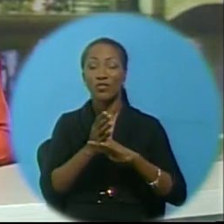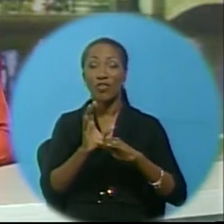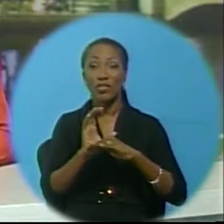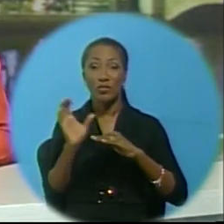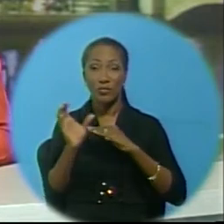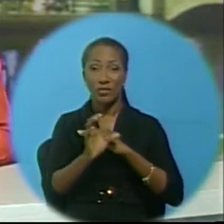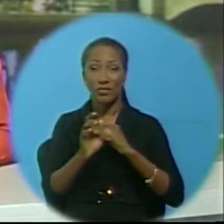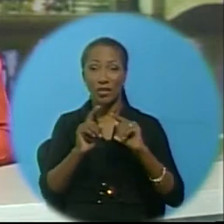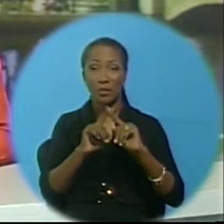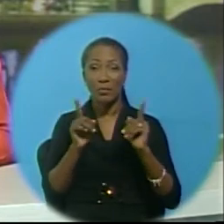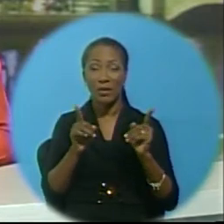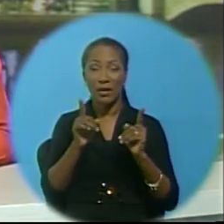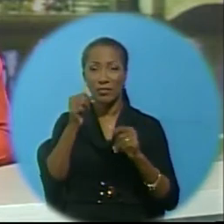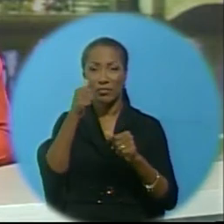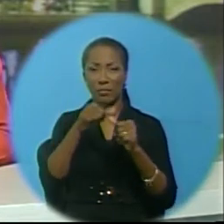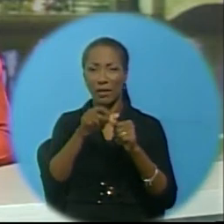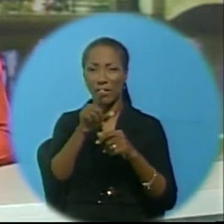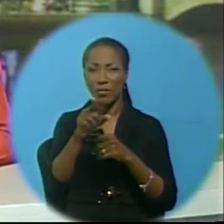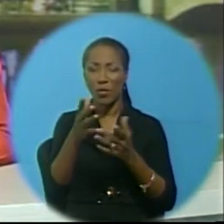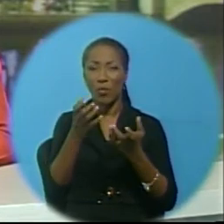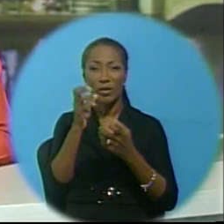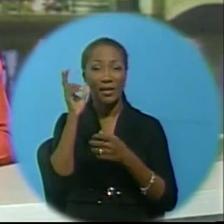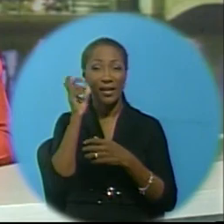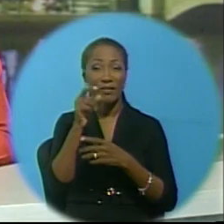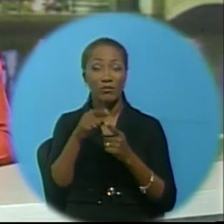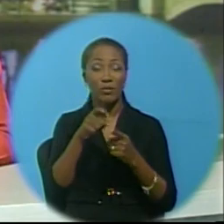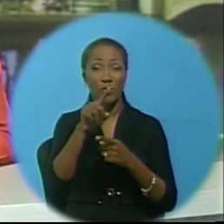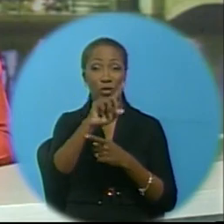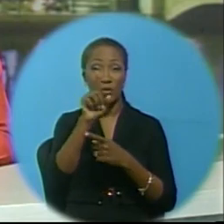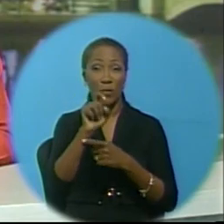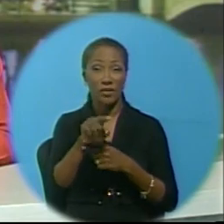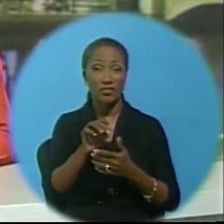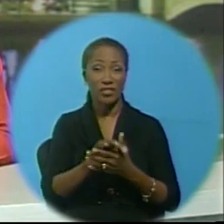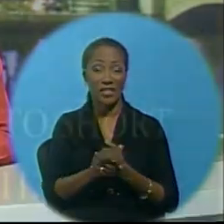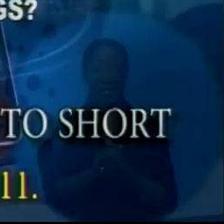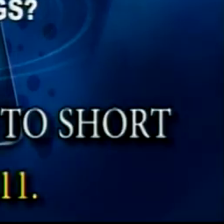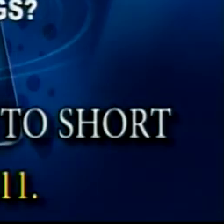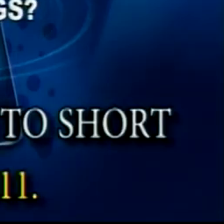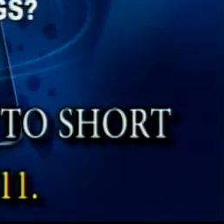across the region. But first, a reminder that we want to hear from you on this question. Do you agree